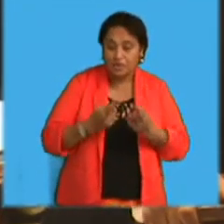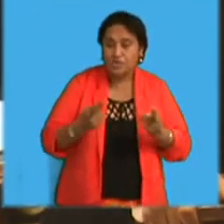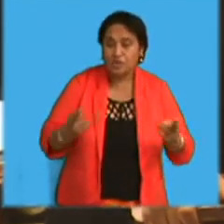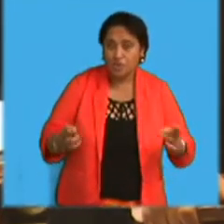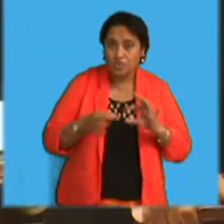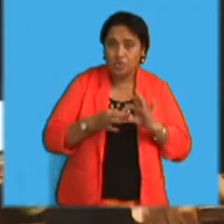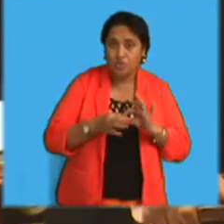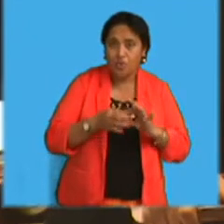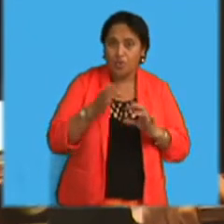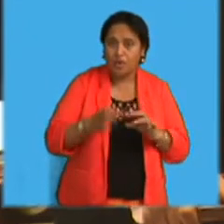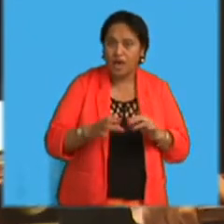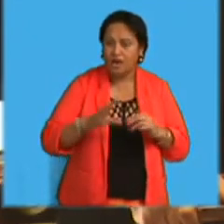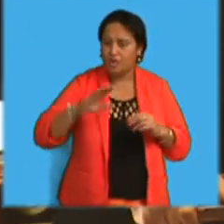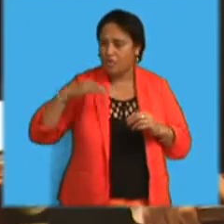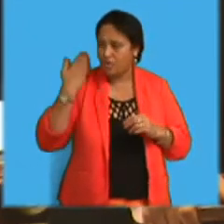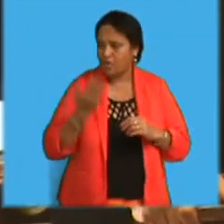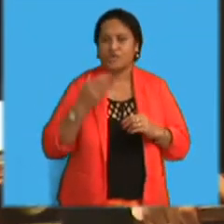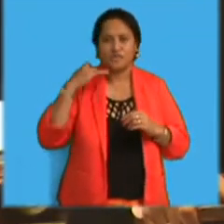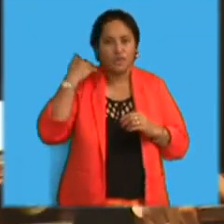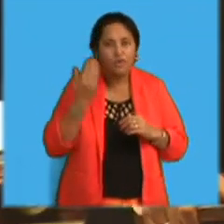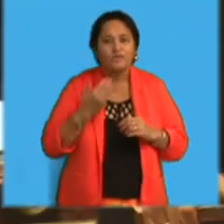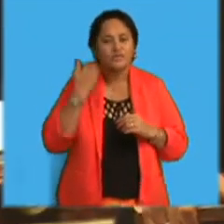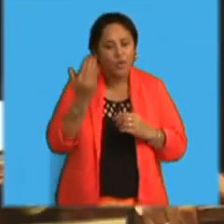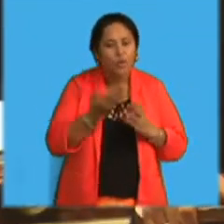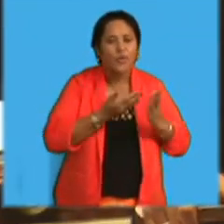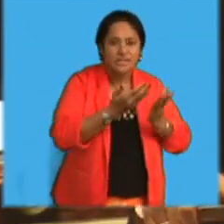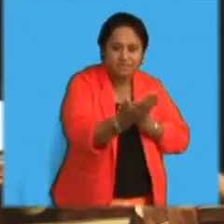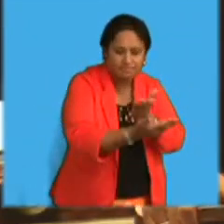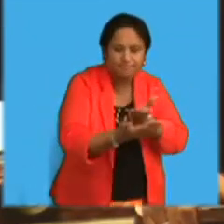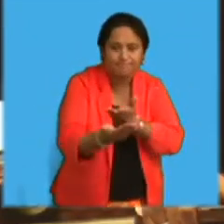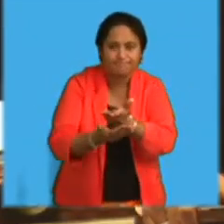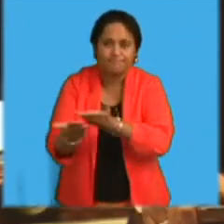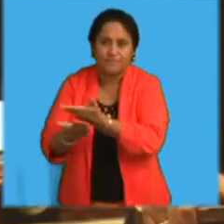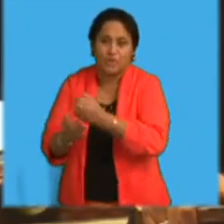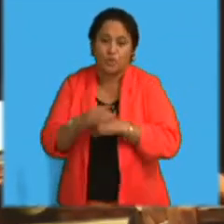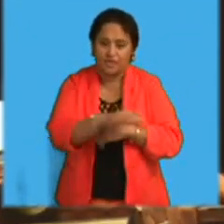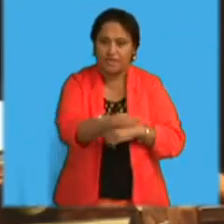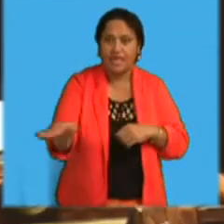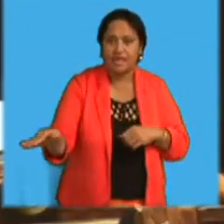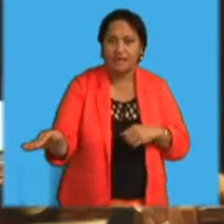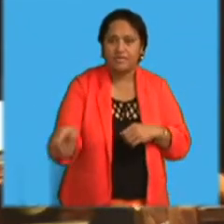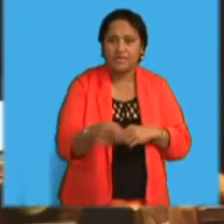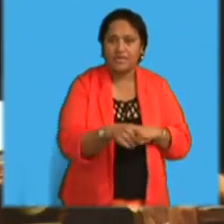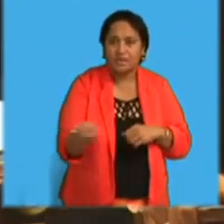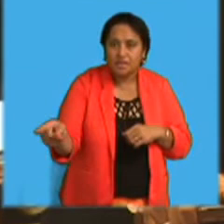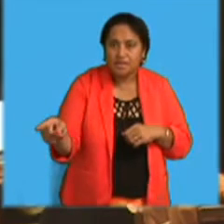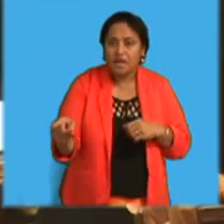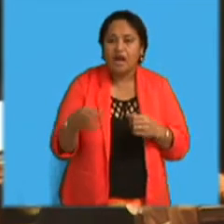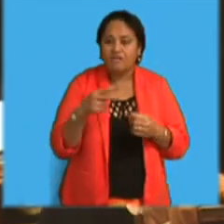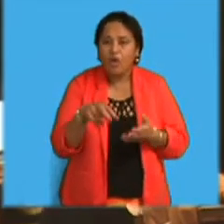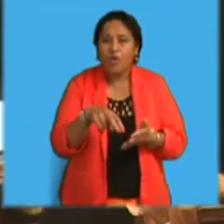are always consulted before any decision is made with respect to river gravel extraction.